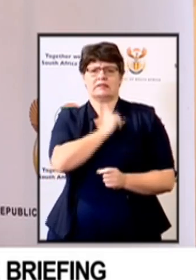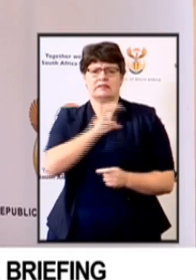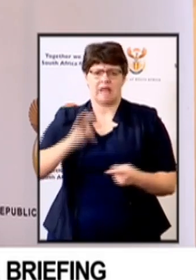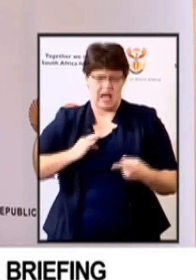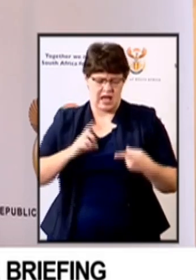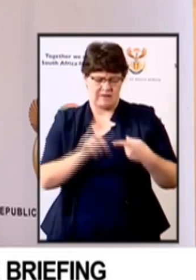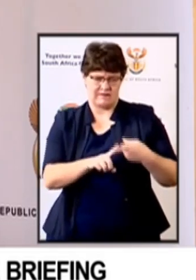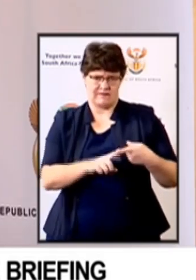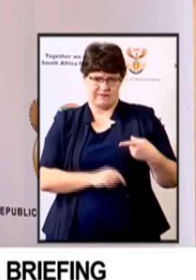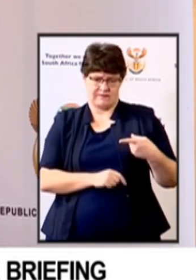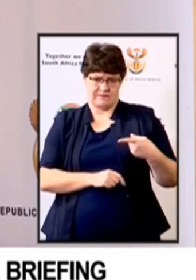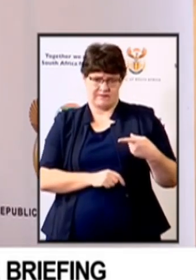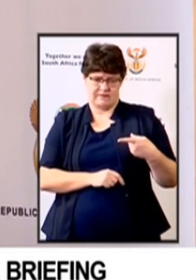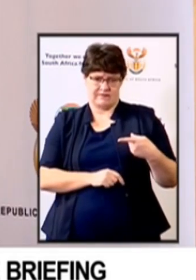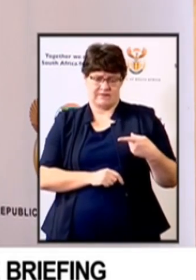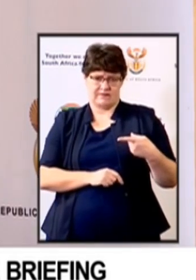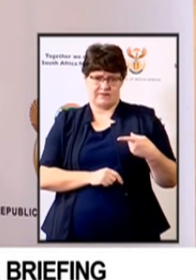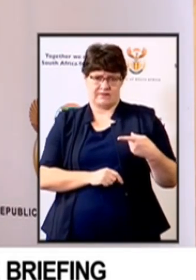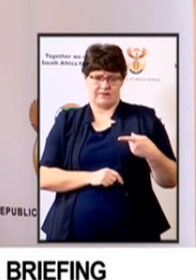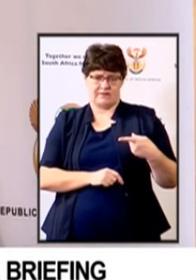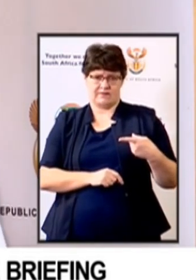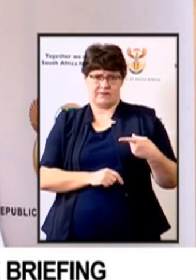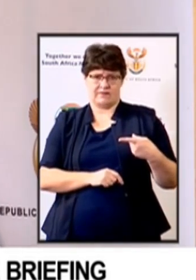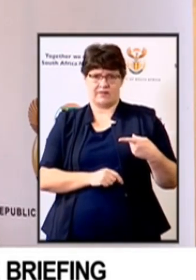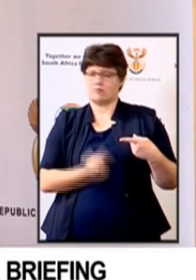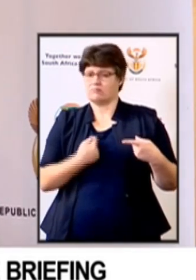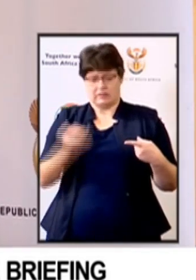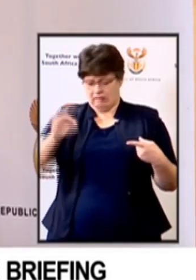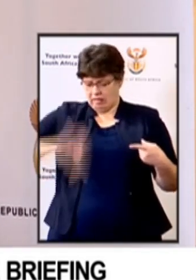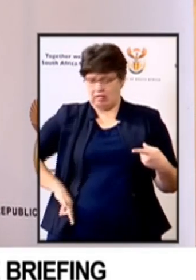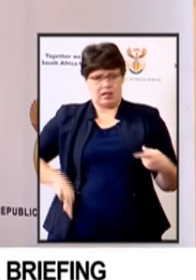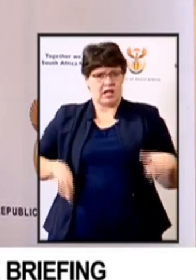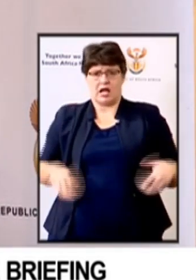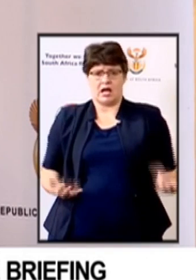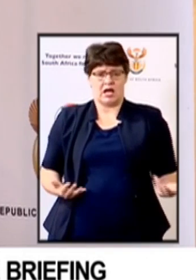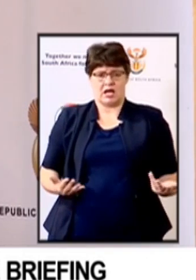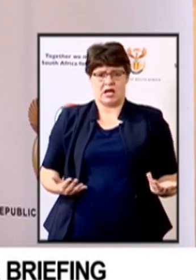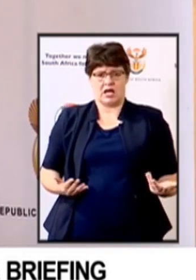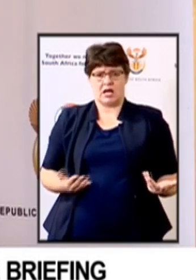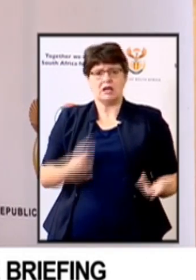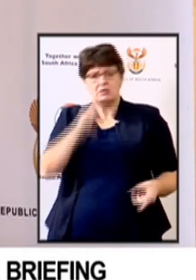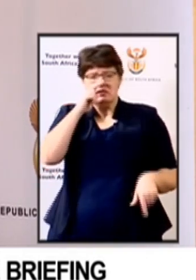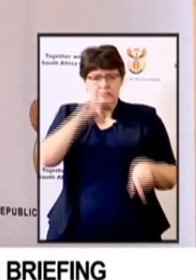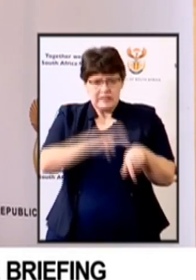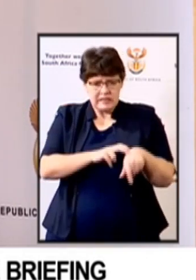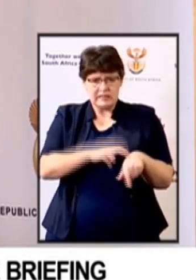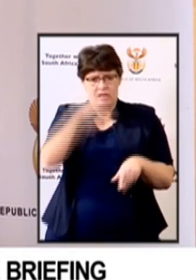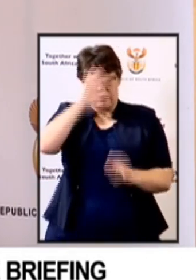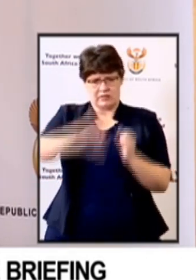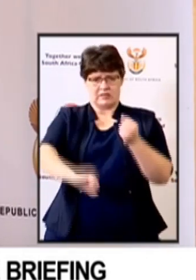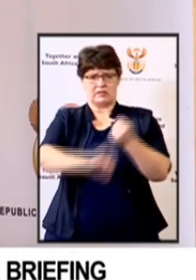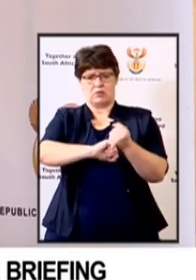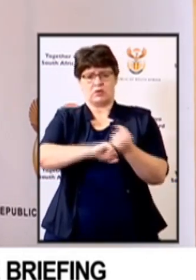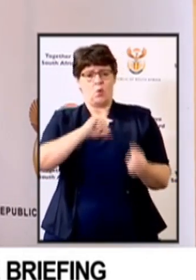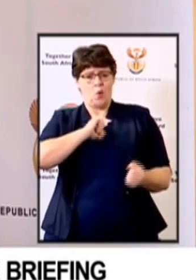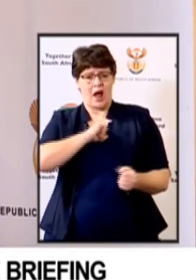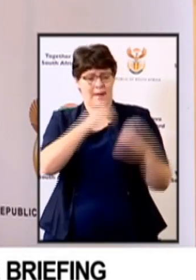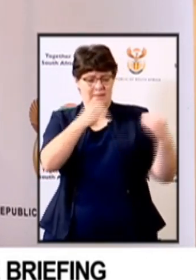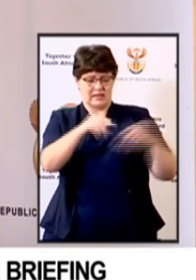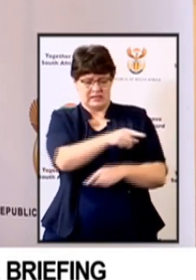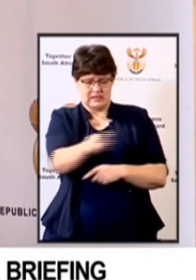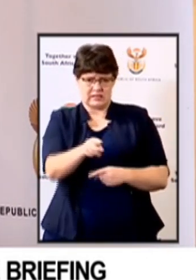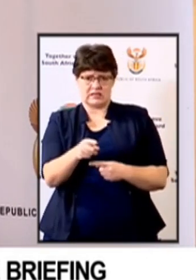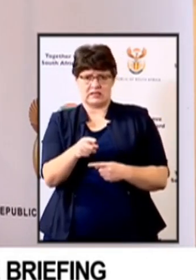employees that were in need of support after businesses got